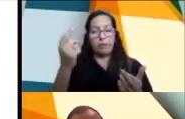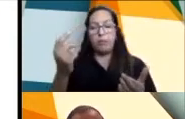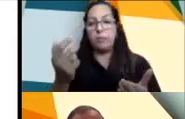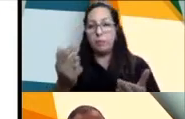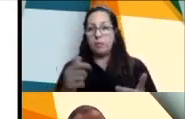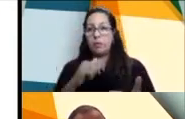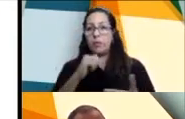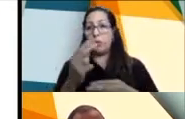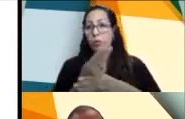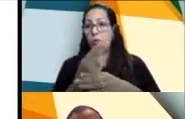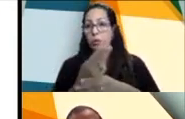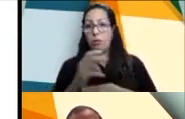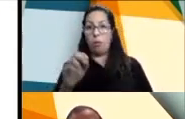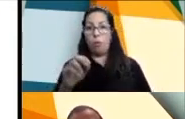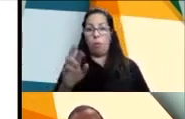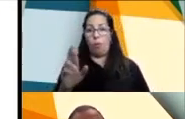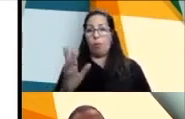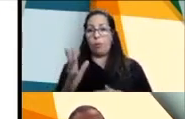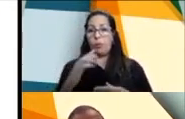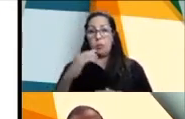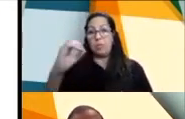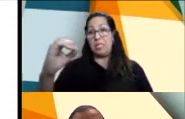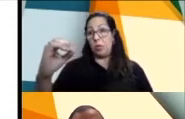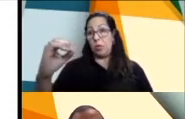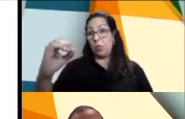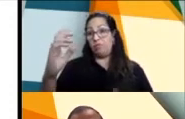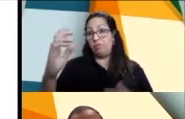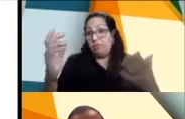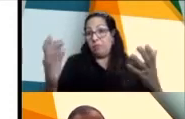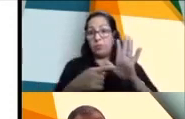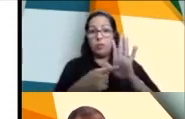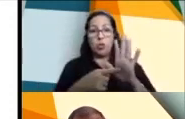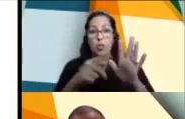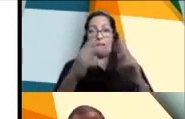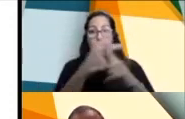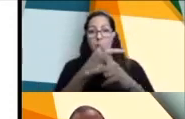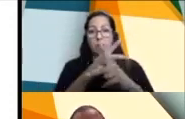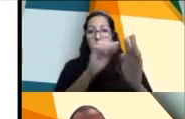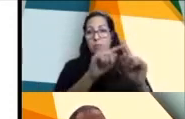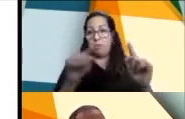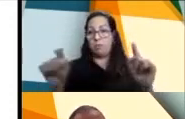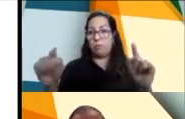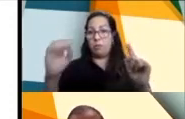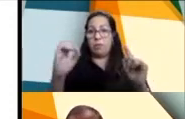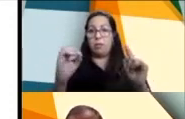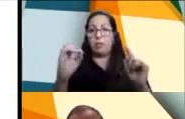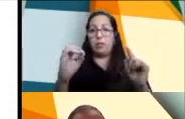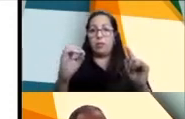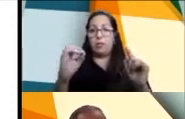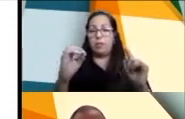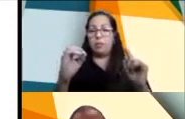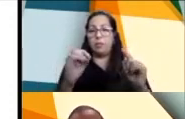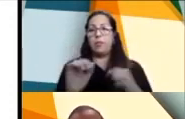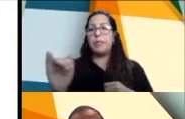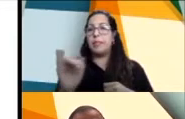you just put a 0 there and show that the calculation for that resource is 0. The same way,